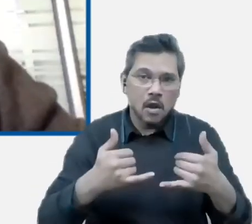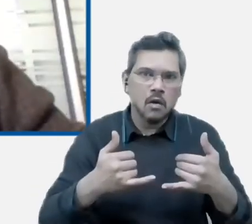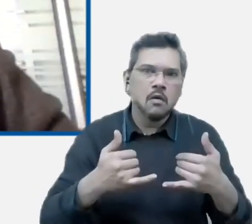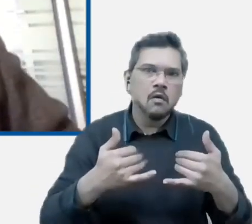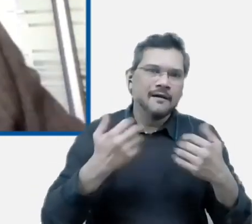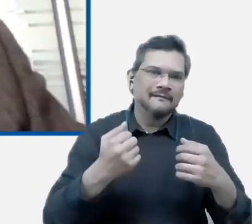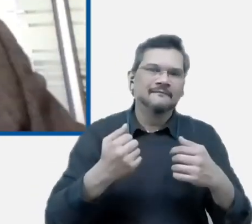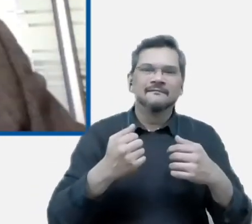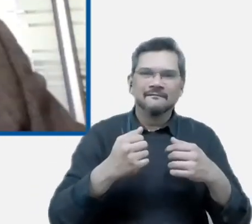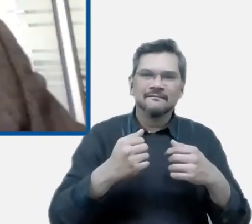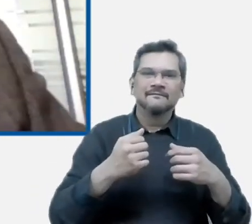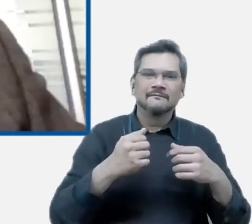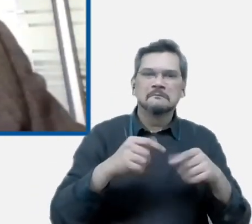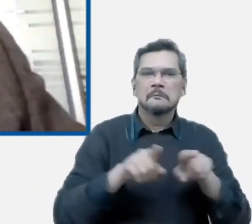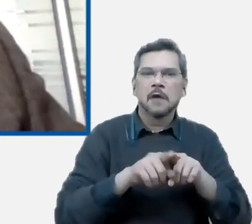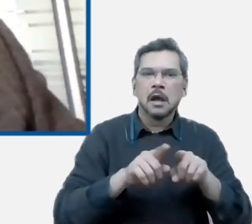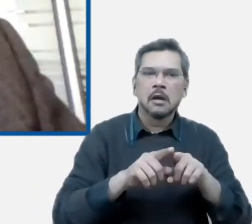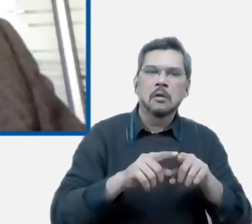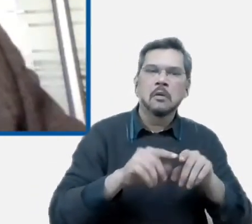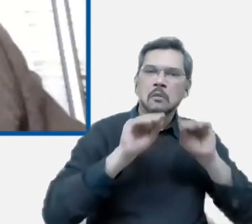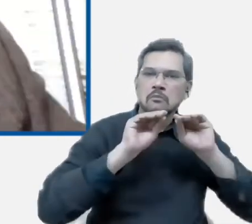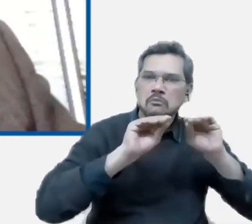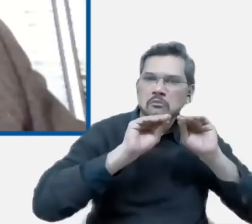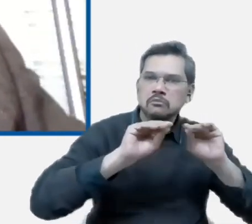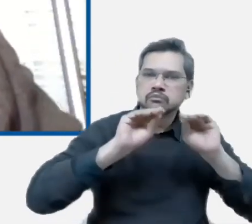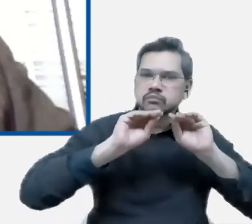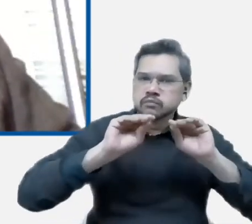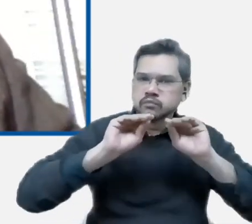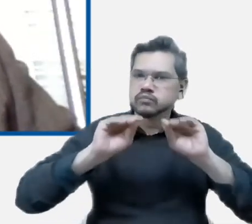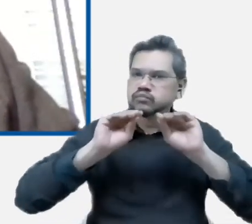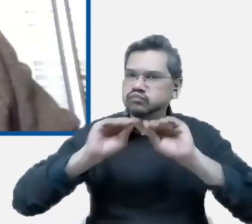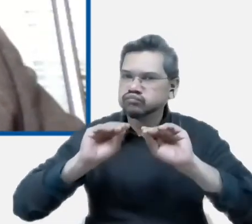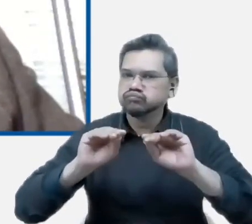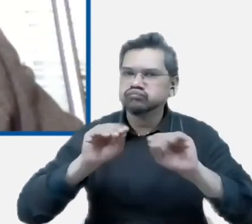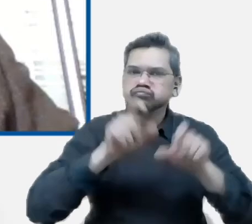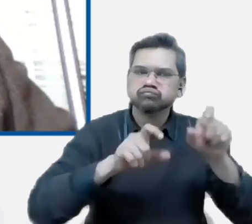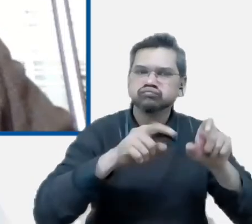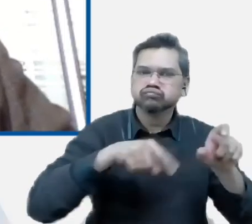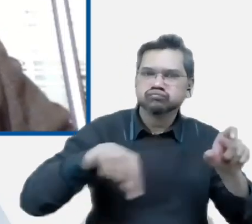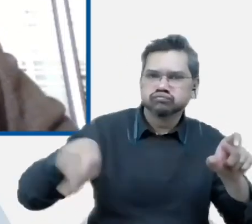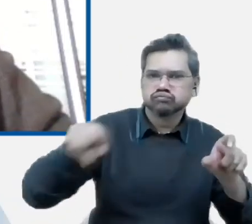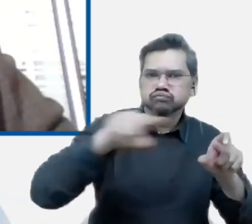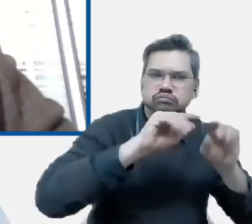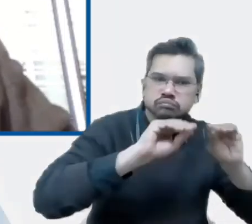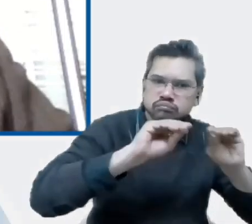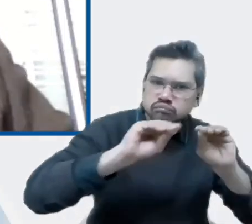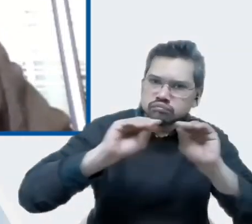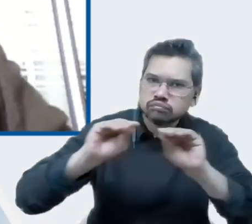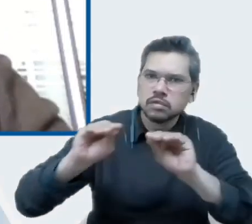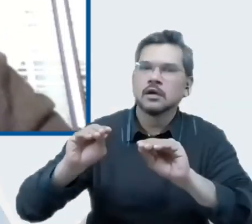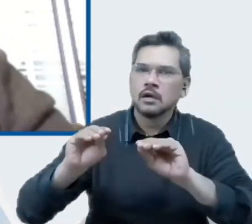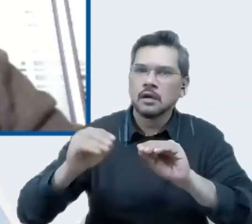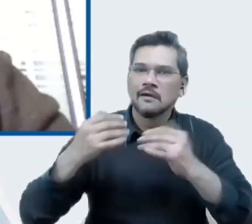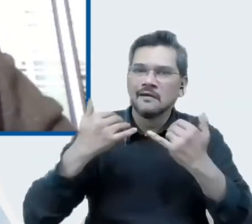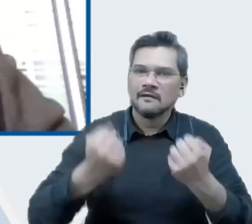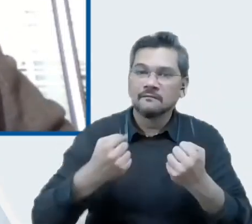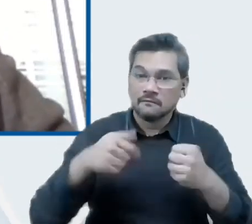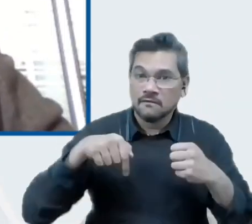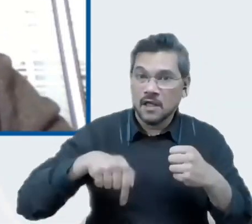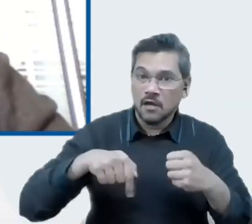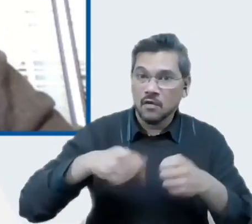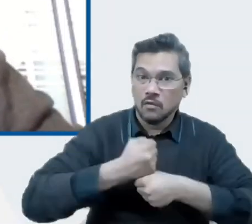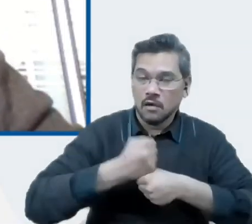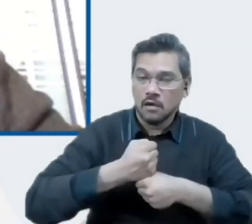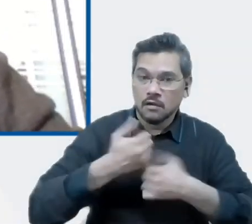dimensions into vulnerability assessment in our country. So this will, at the end of the day,